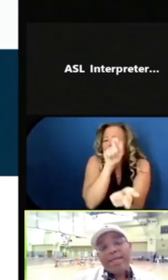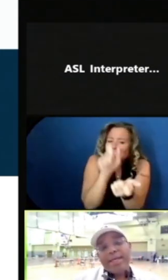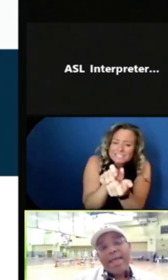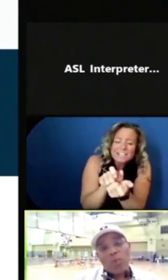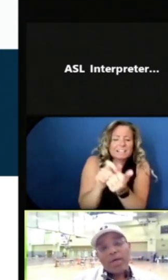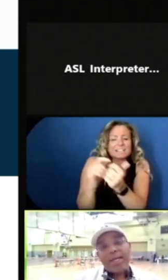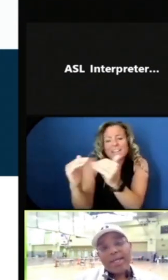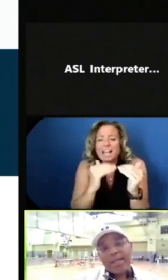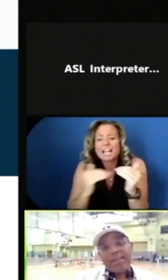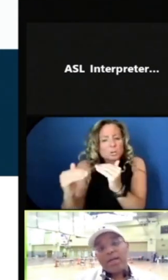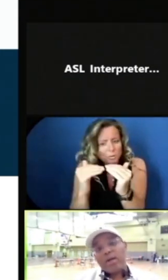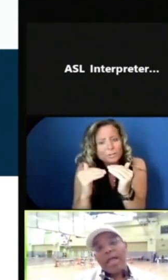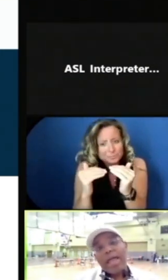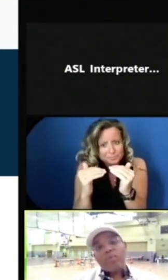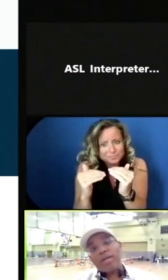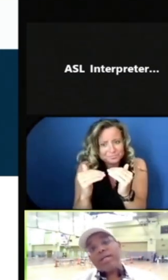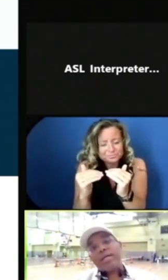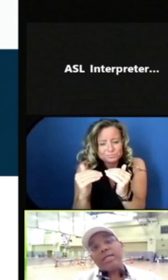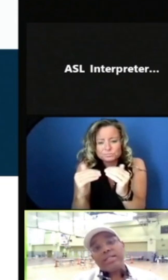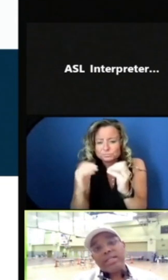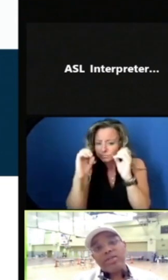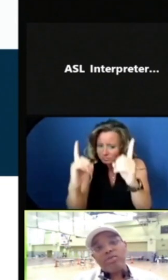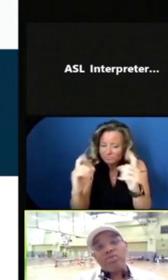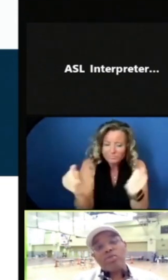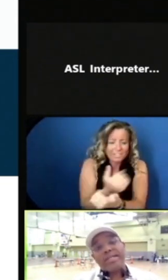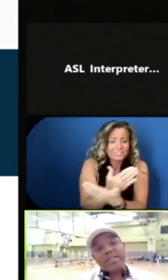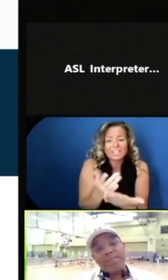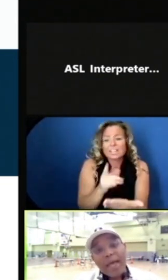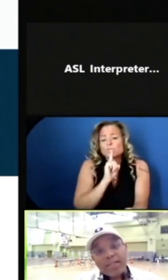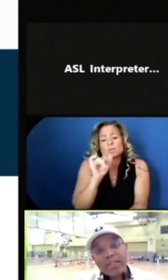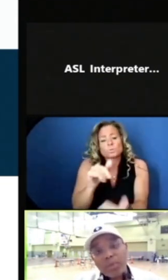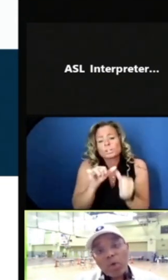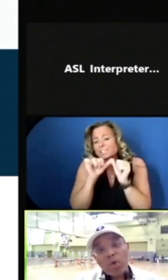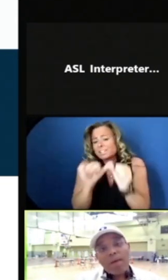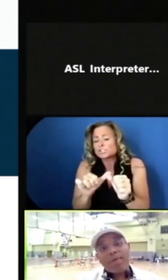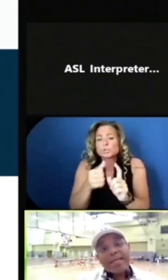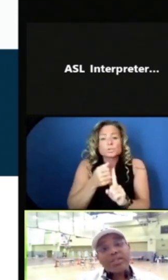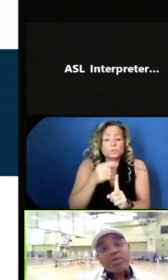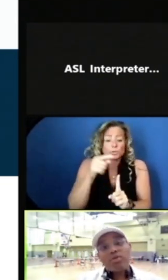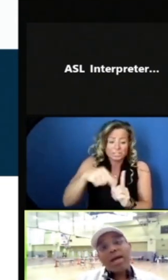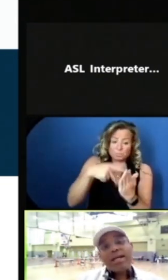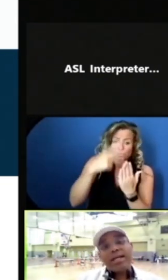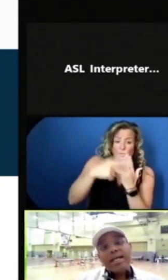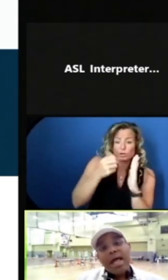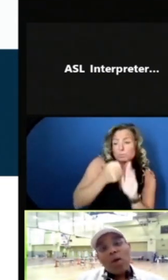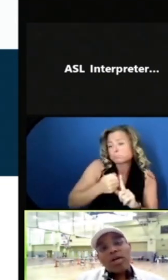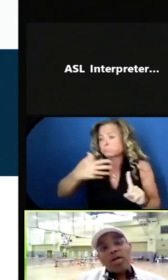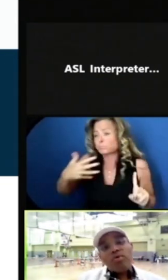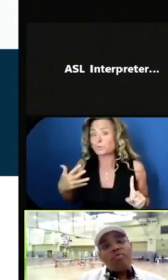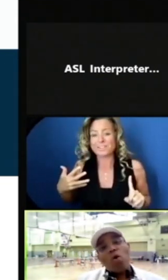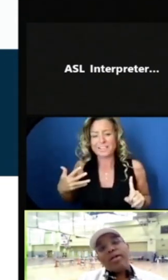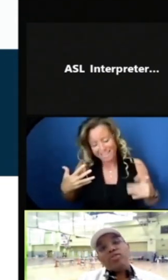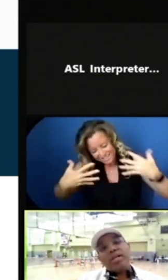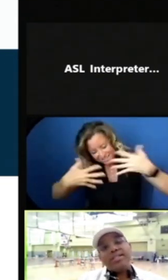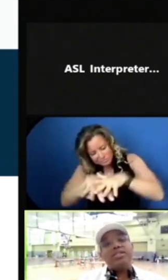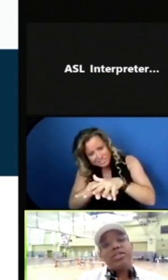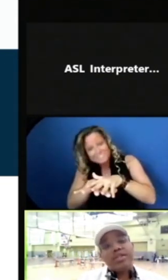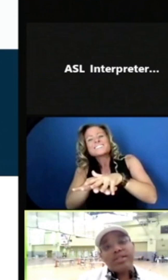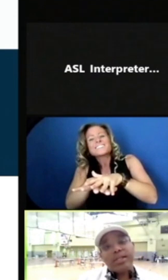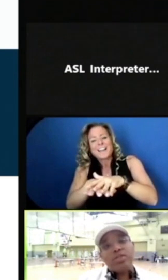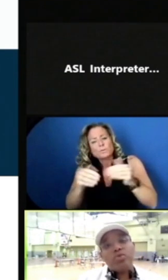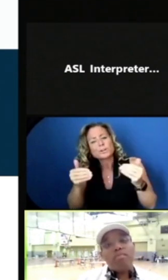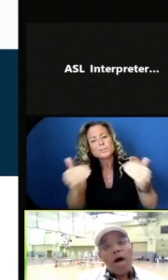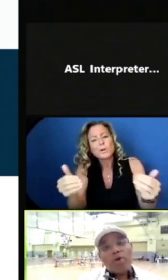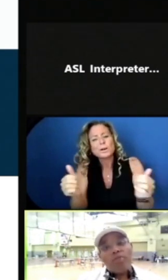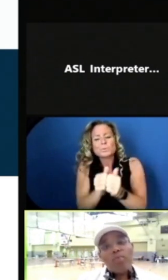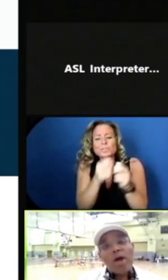distribution. And we're going to get there, and we're going to continue to expand this program, integrate it, and we're going to move forward and transition